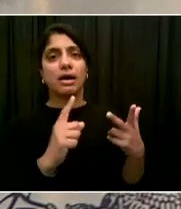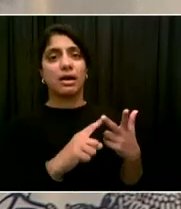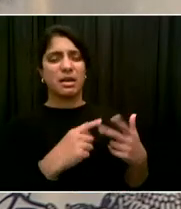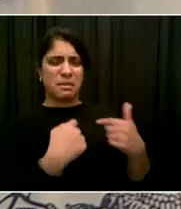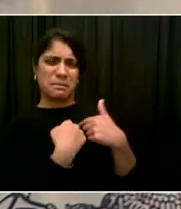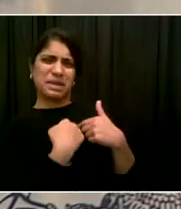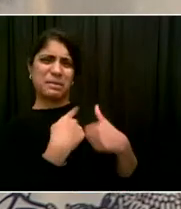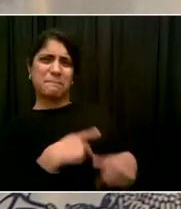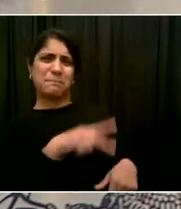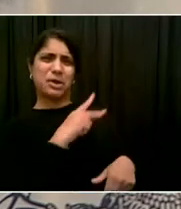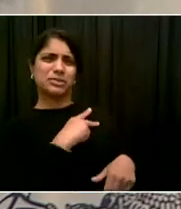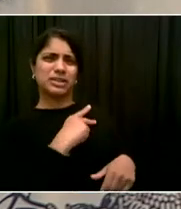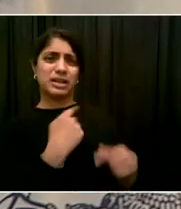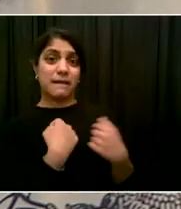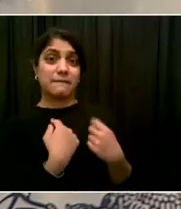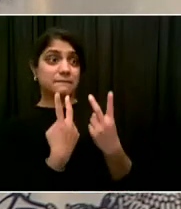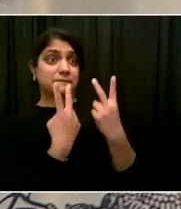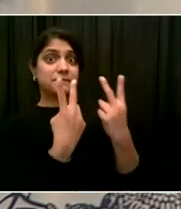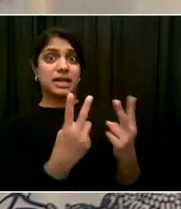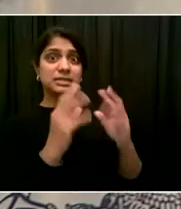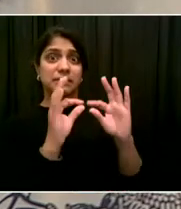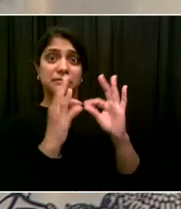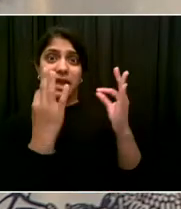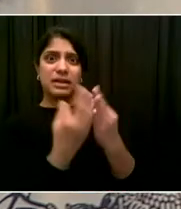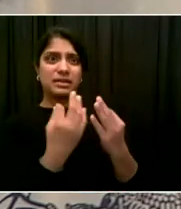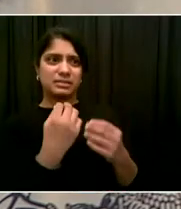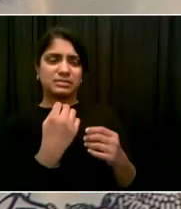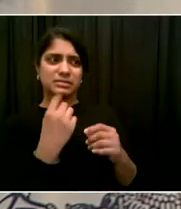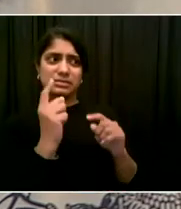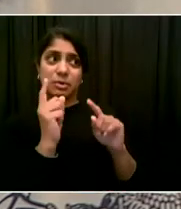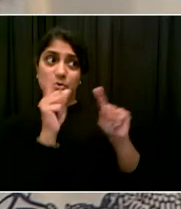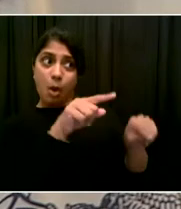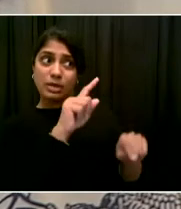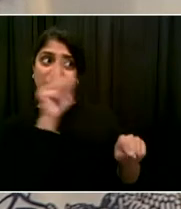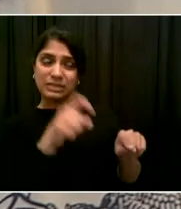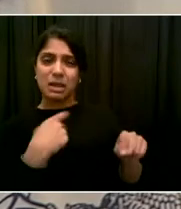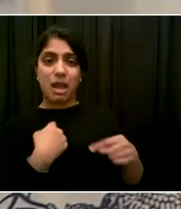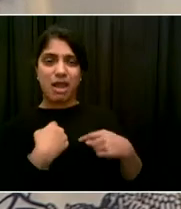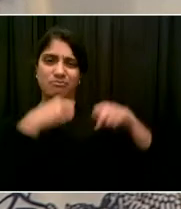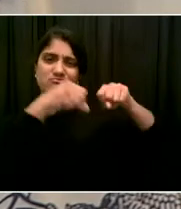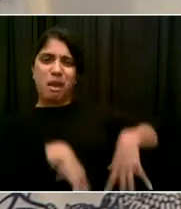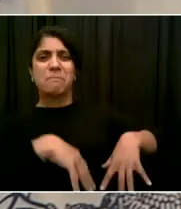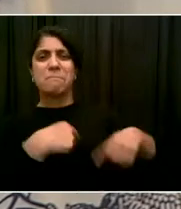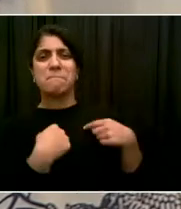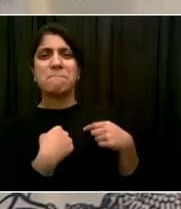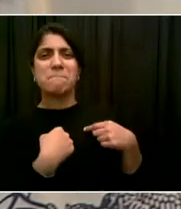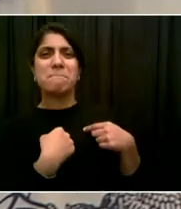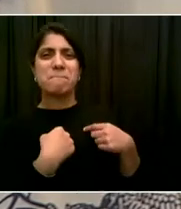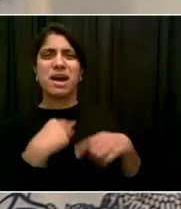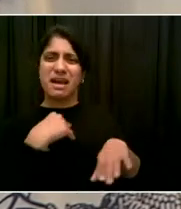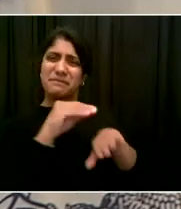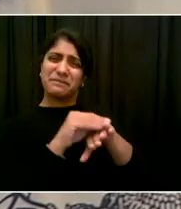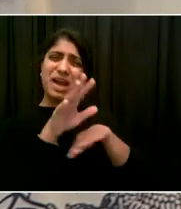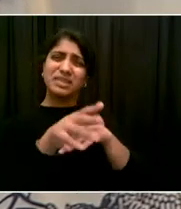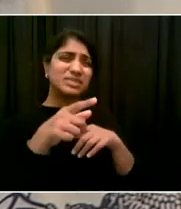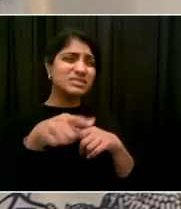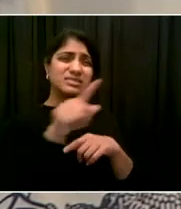to Dr. Choksi and first say I'm sorry for you and your family, Emma, that you couldn't take the trip, and especially